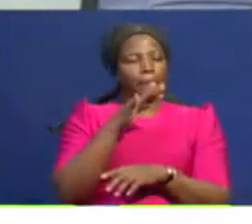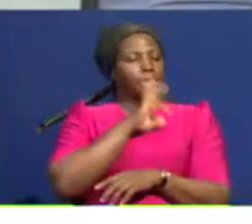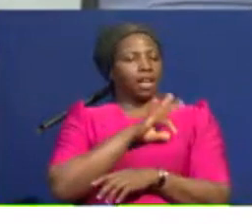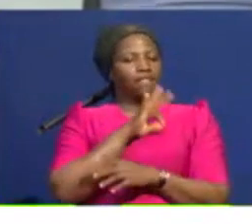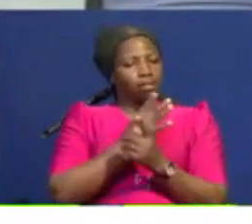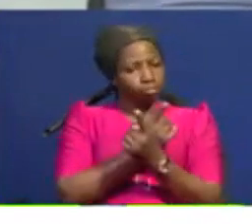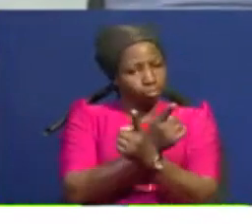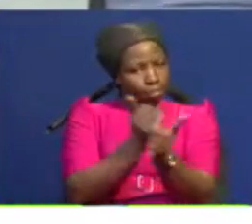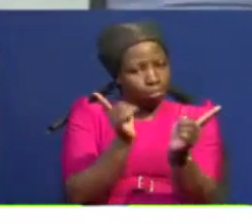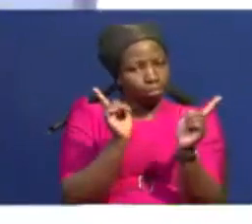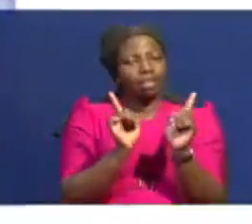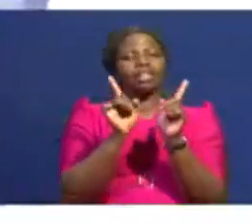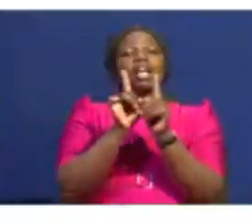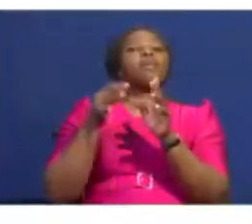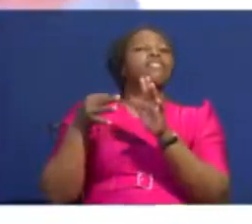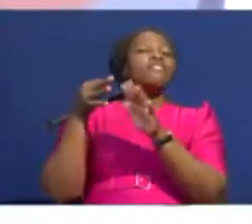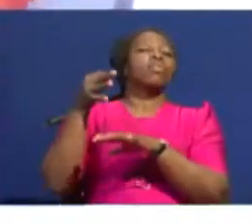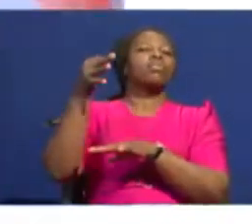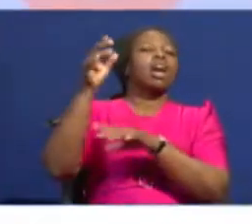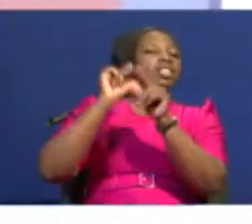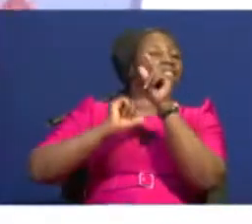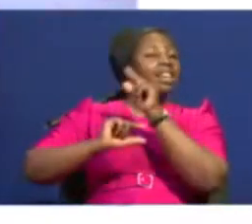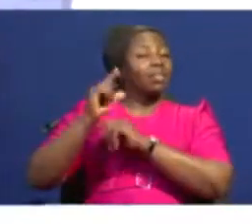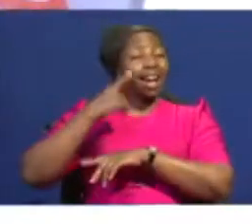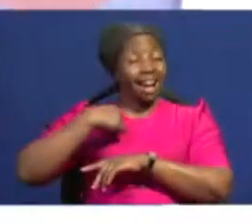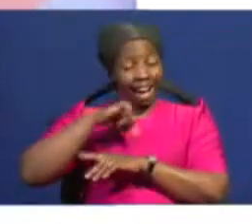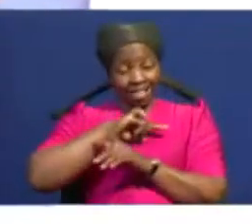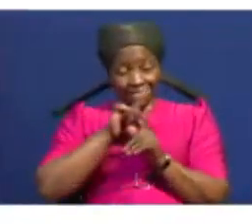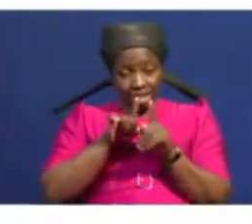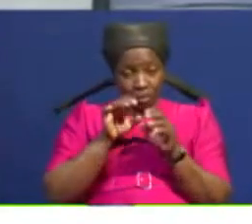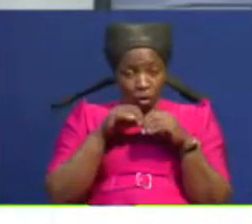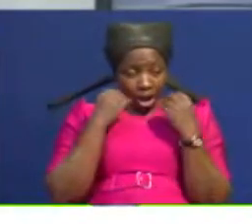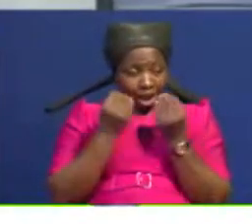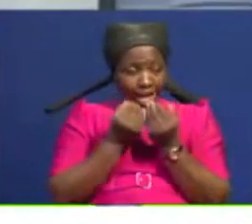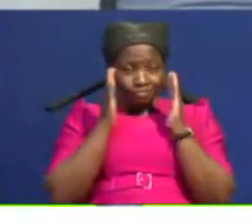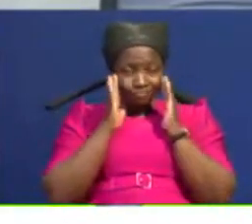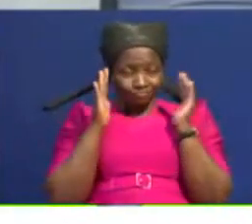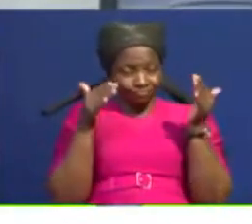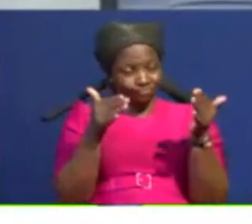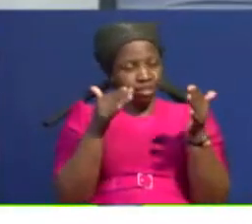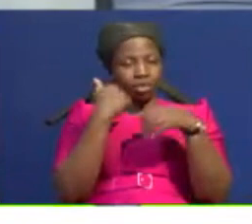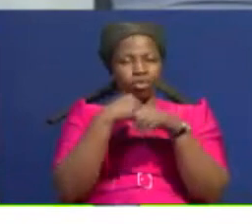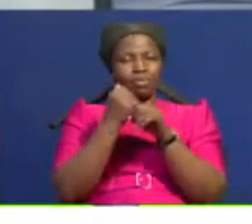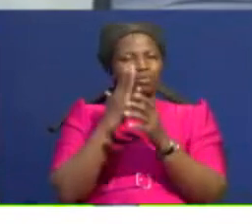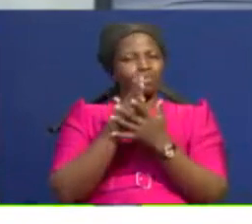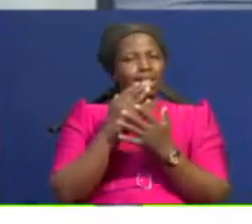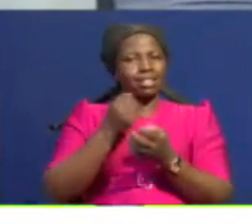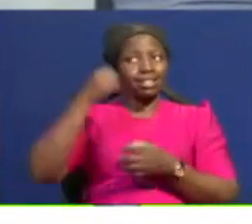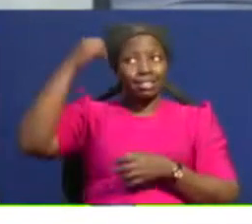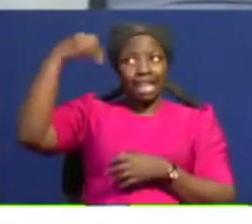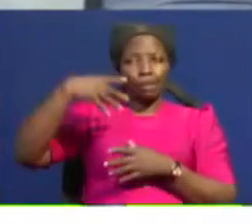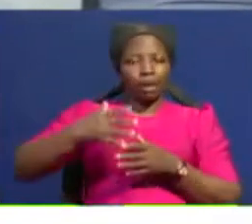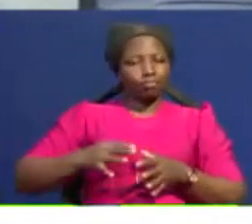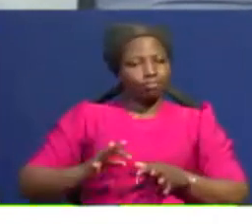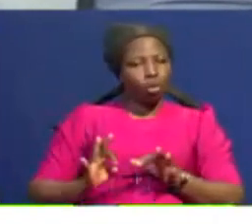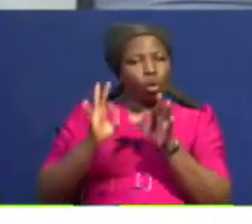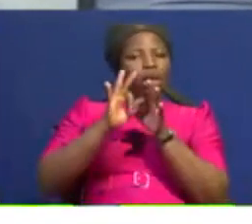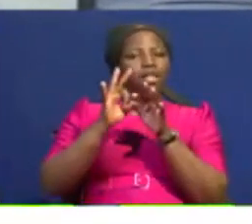and future generations to come. We are committed as an organization to ensure that we extend electricity to both